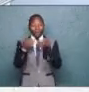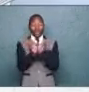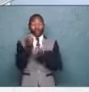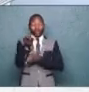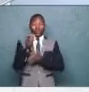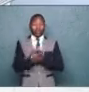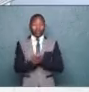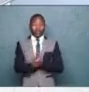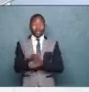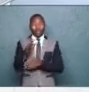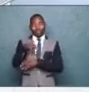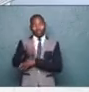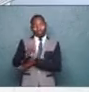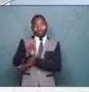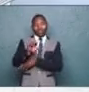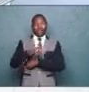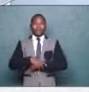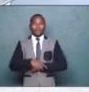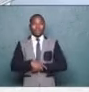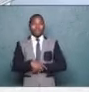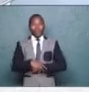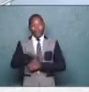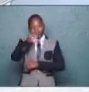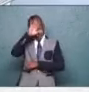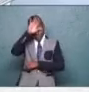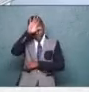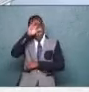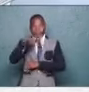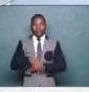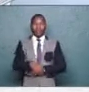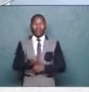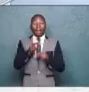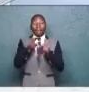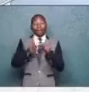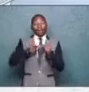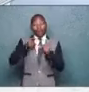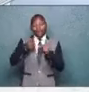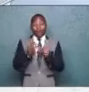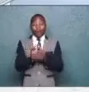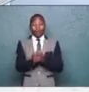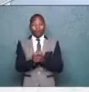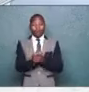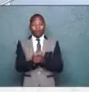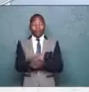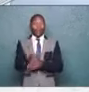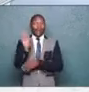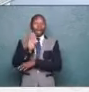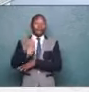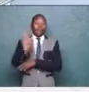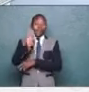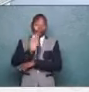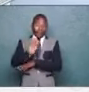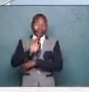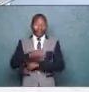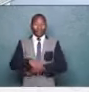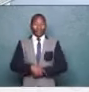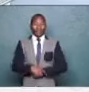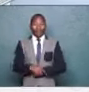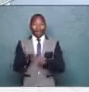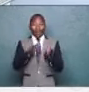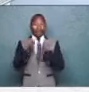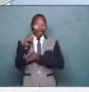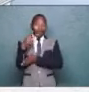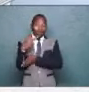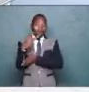awa. Mzuzu site, Beza, Balaka ndi Blantyre site. Gawo